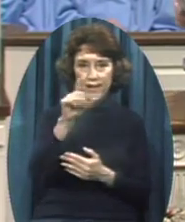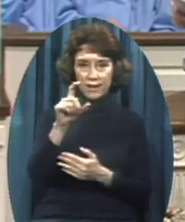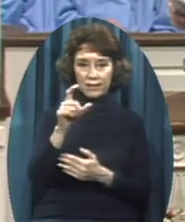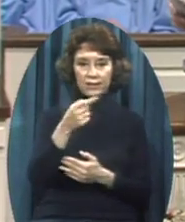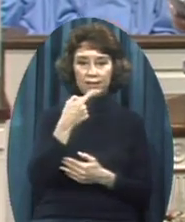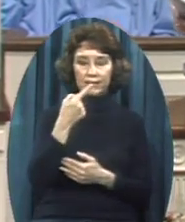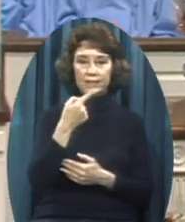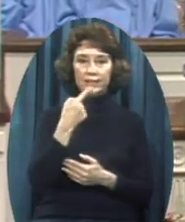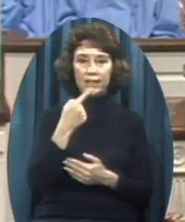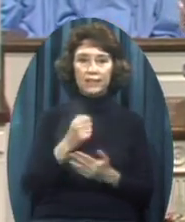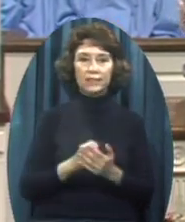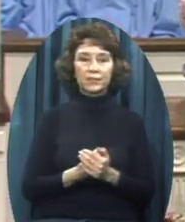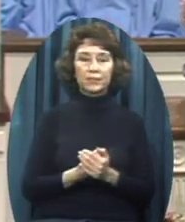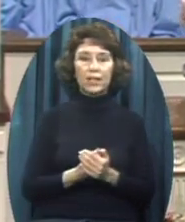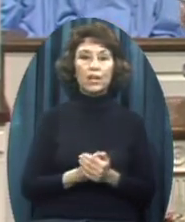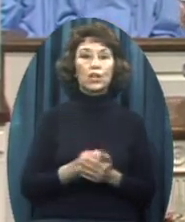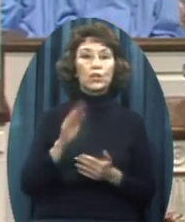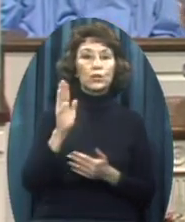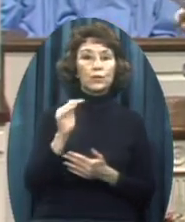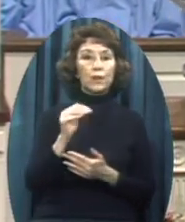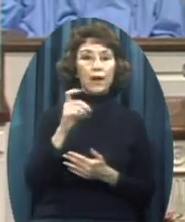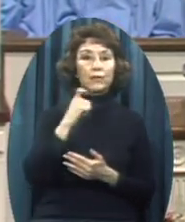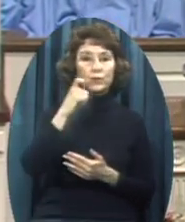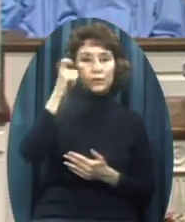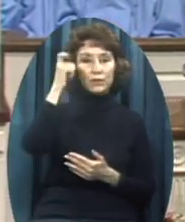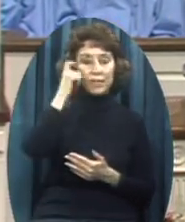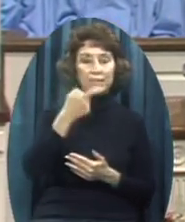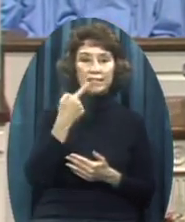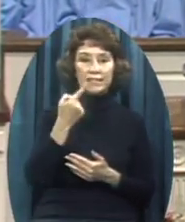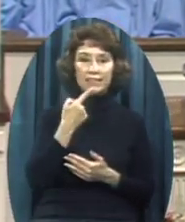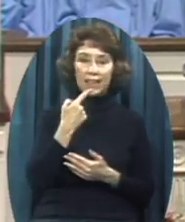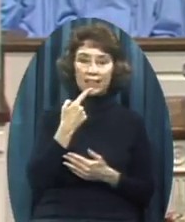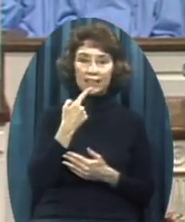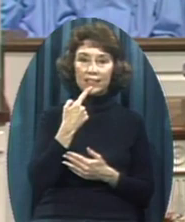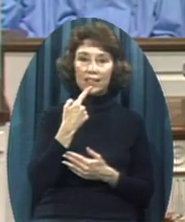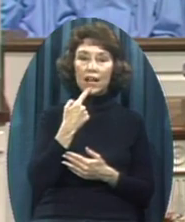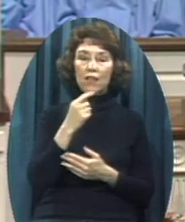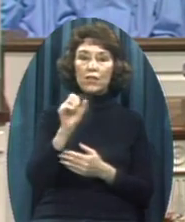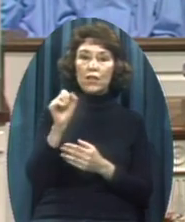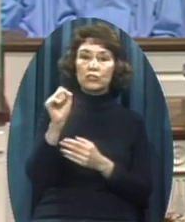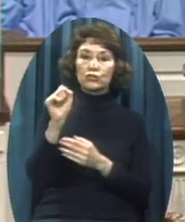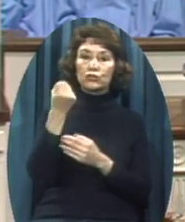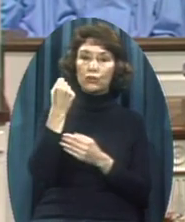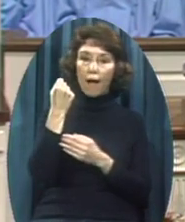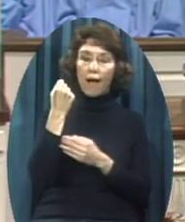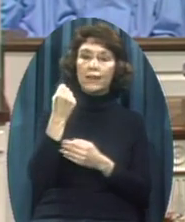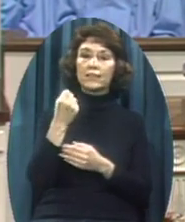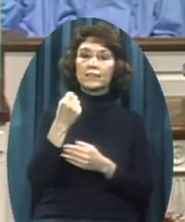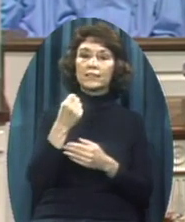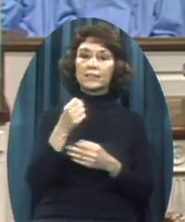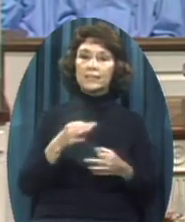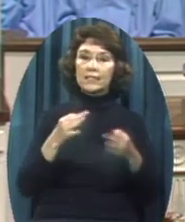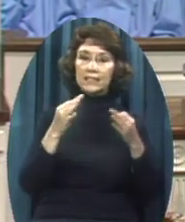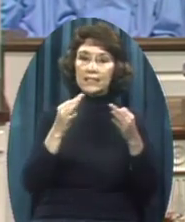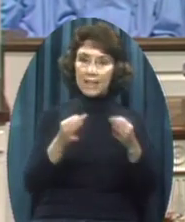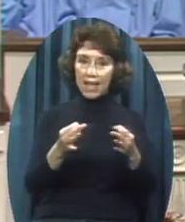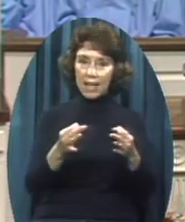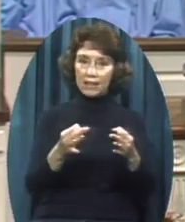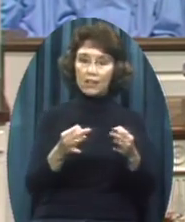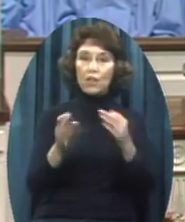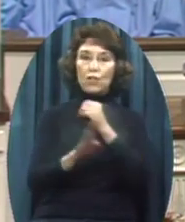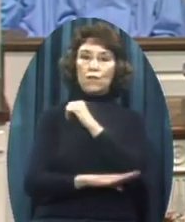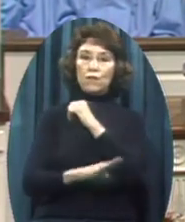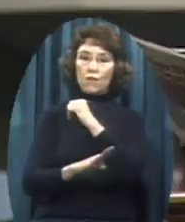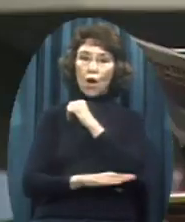Hello Mayhem, Goodbye Sex. Subheading, The Strike Delayed Fall Season Promises Cops, Private Eyes, Old Faces, and